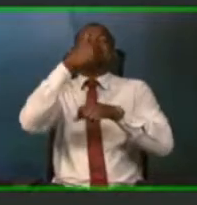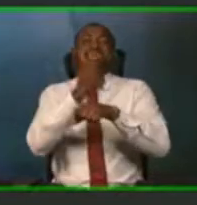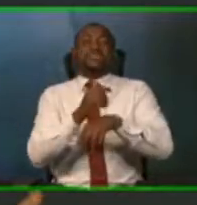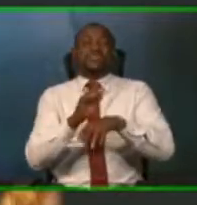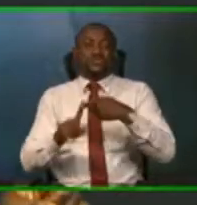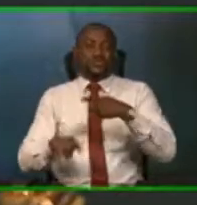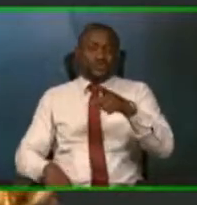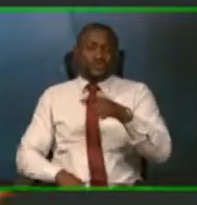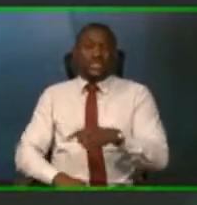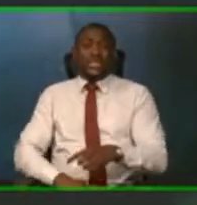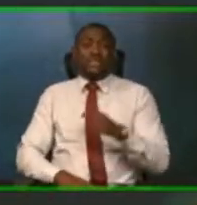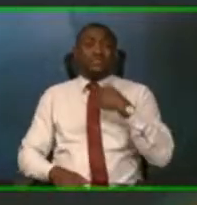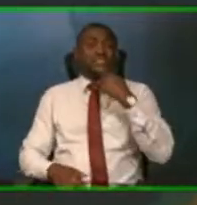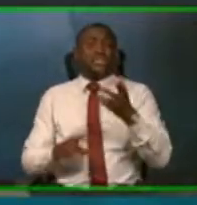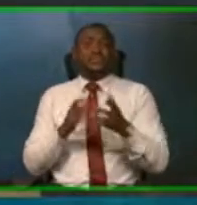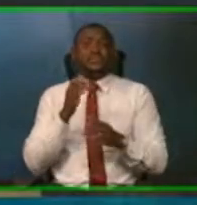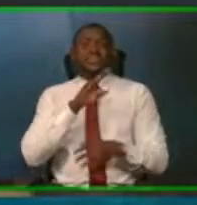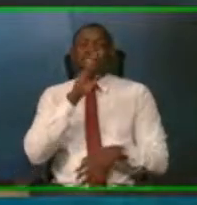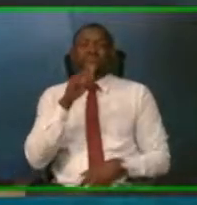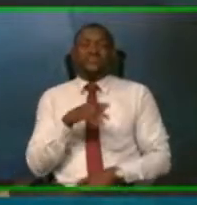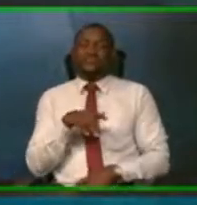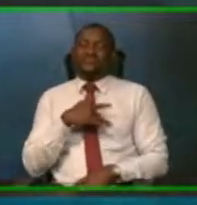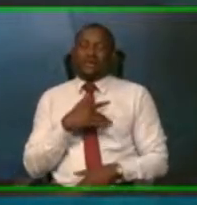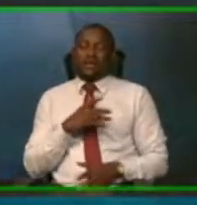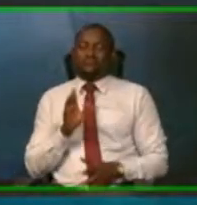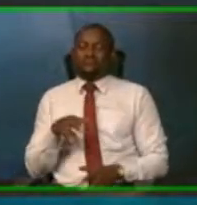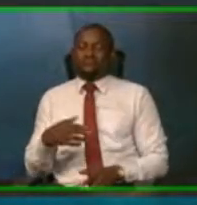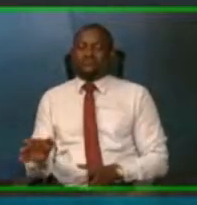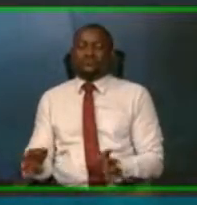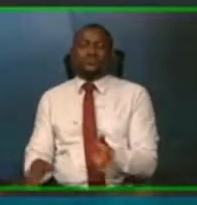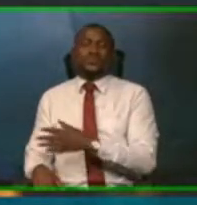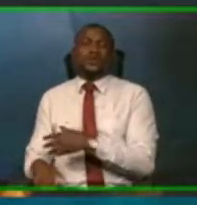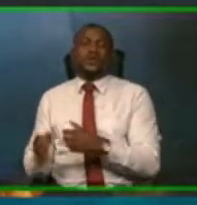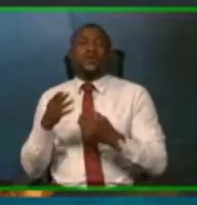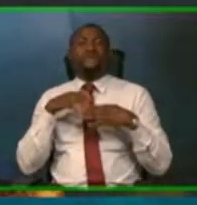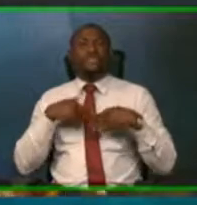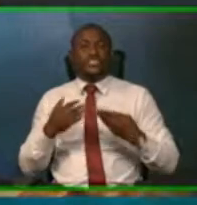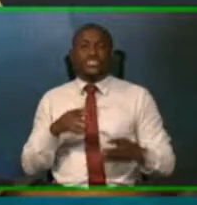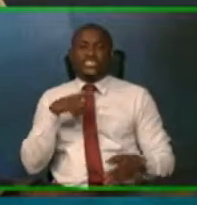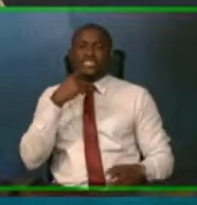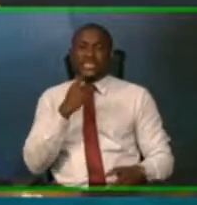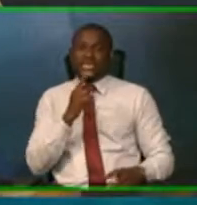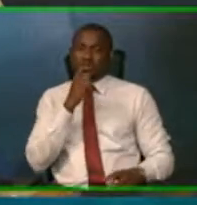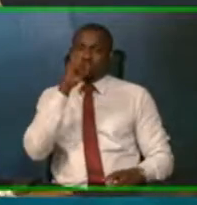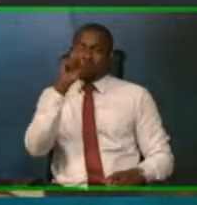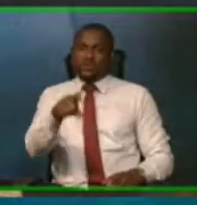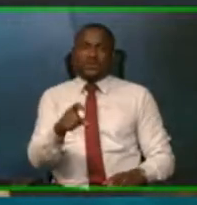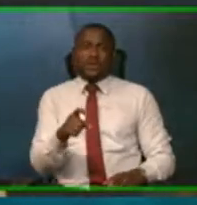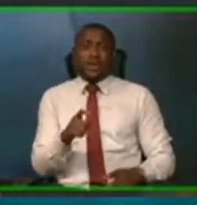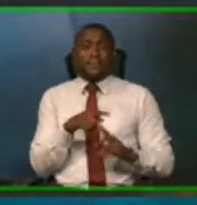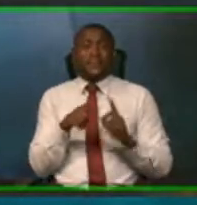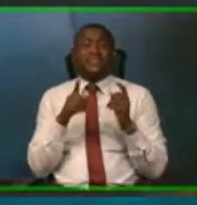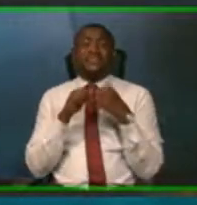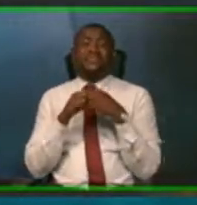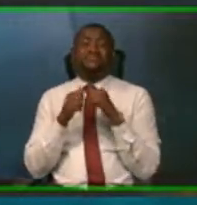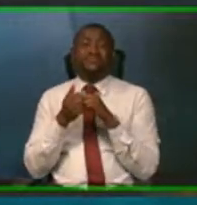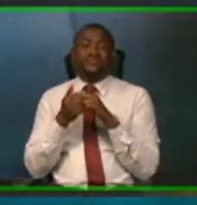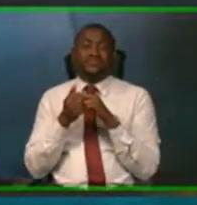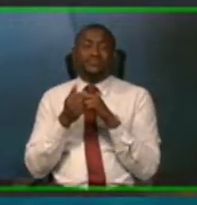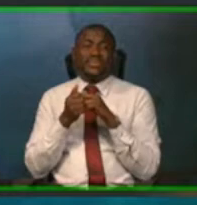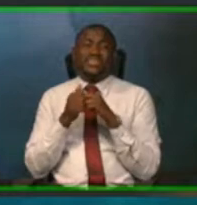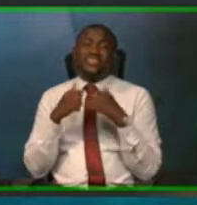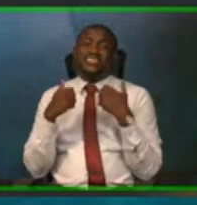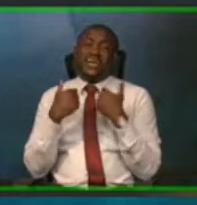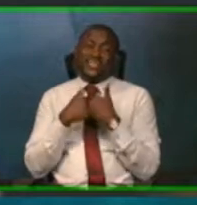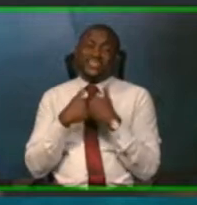unto you. Can I tell you, never downplay the place of confession. But the challenge, and I say this respectfully to the